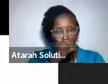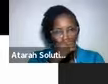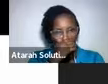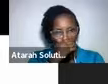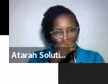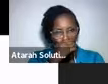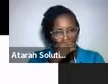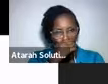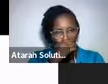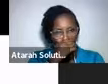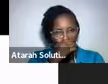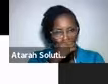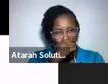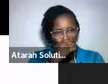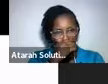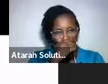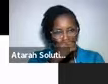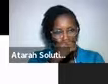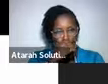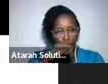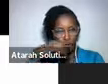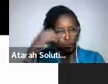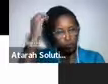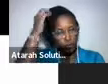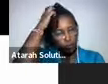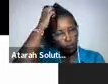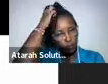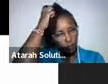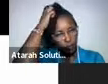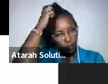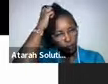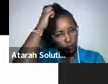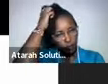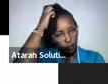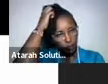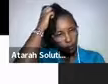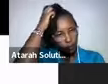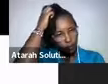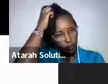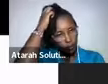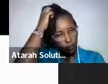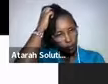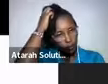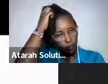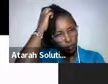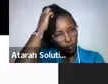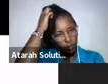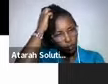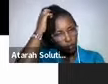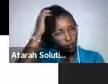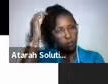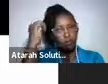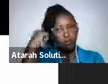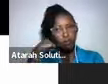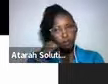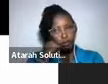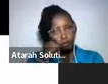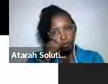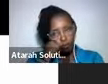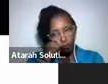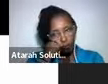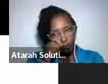has two programs. One is called LeadX program. So what we do is, I'm just going to highlight how we go around